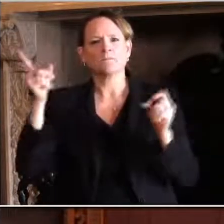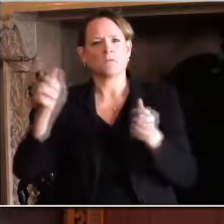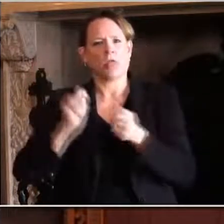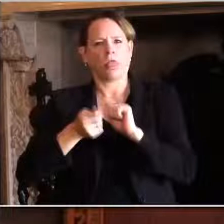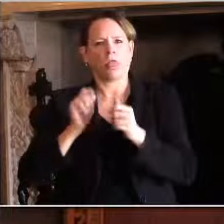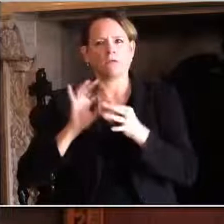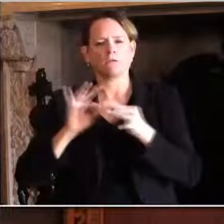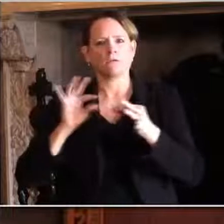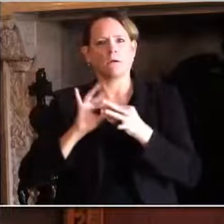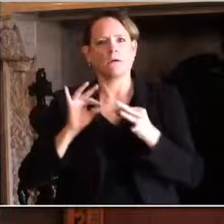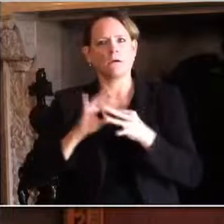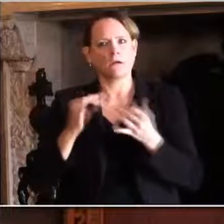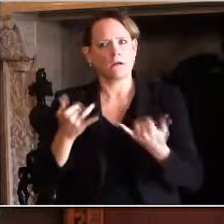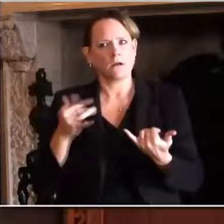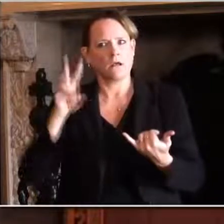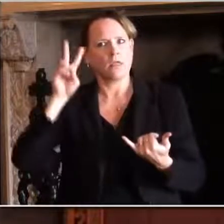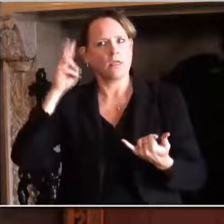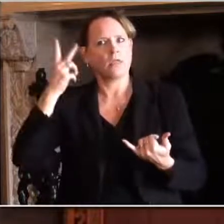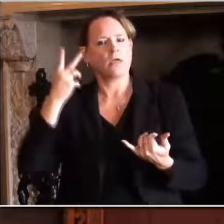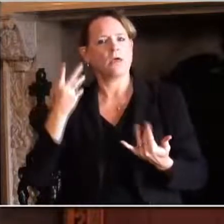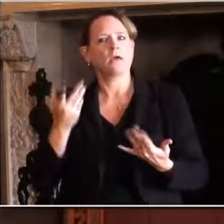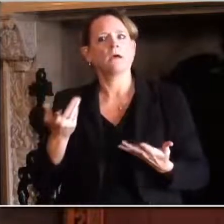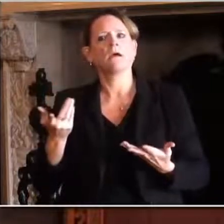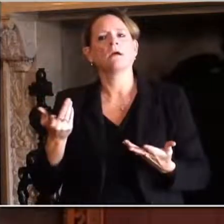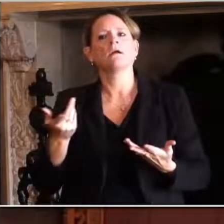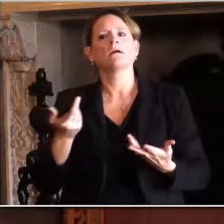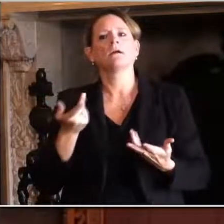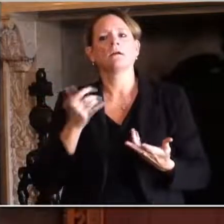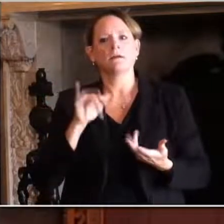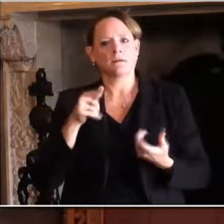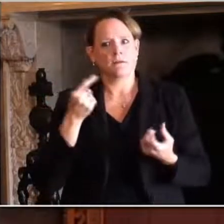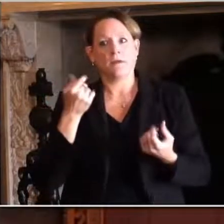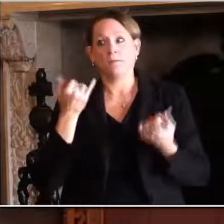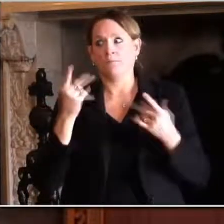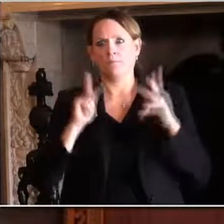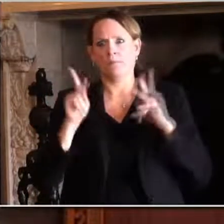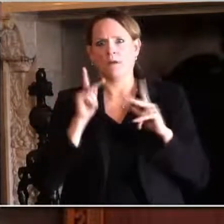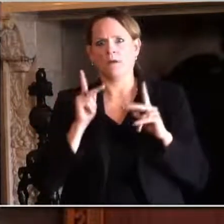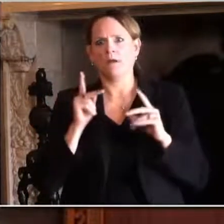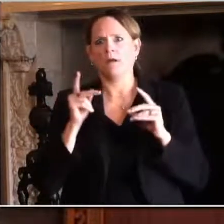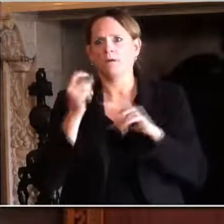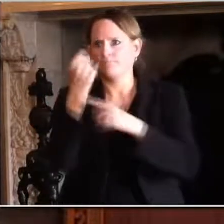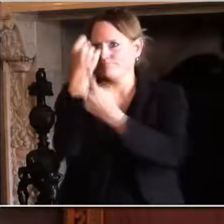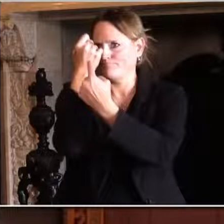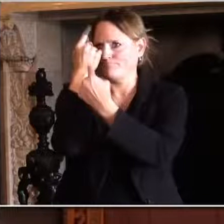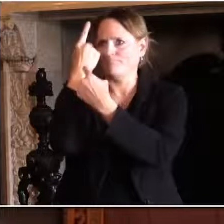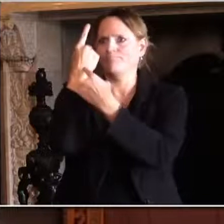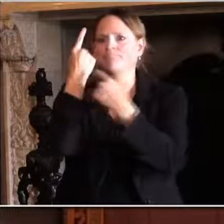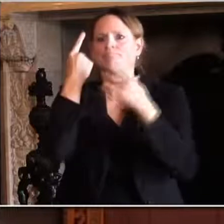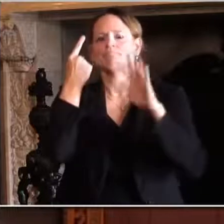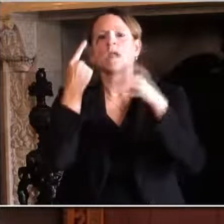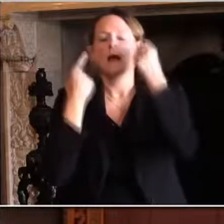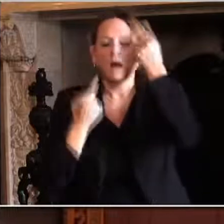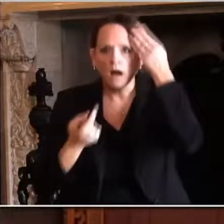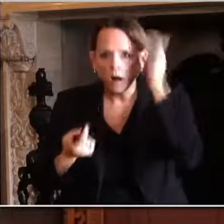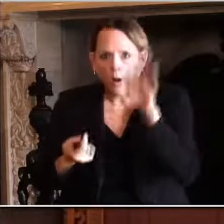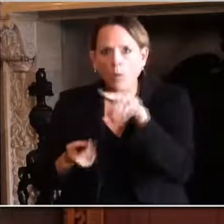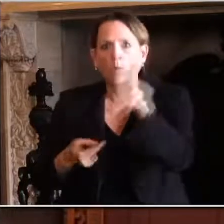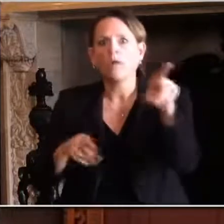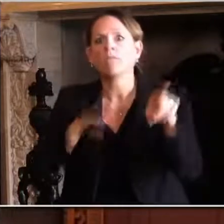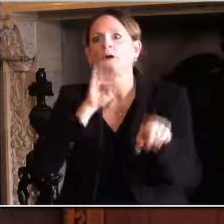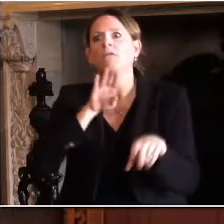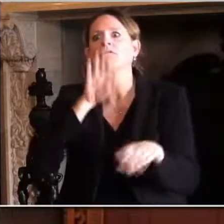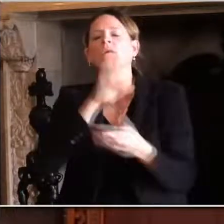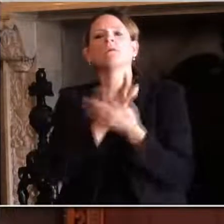that, an understanding that, you may be frustrated about having to wear a mask. Some people are